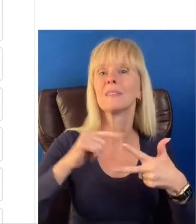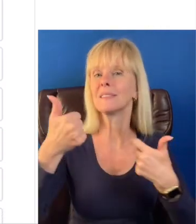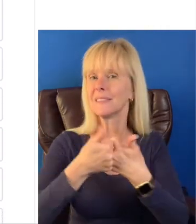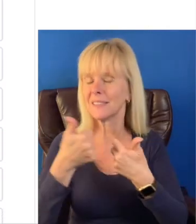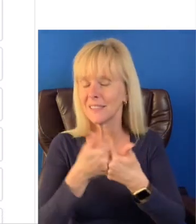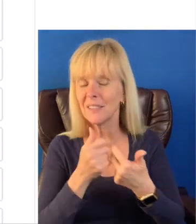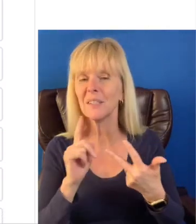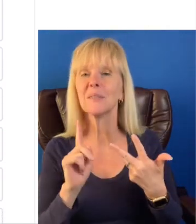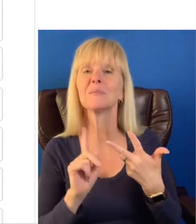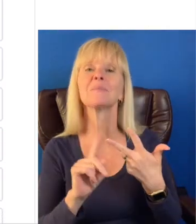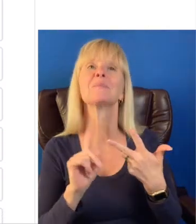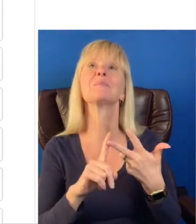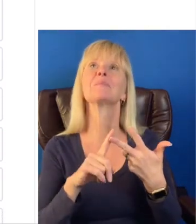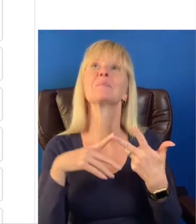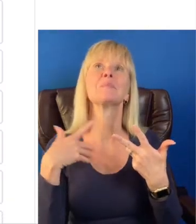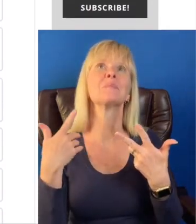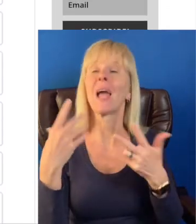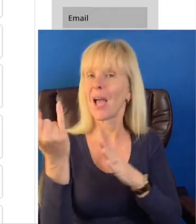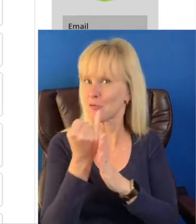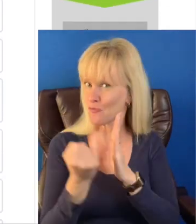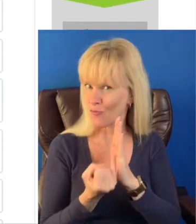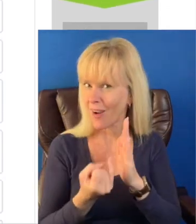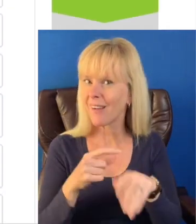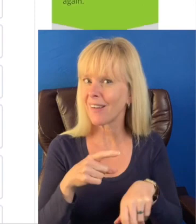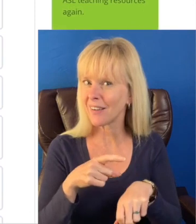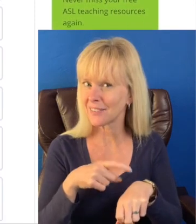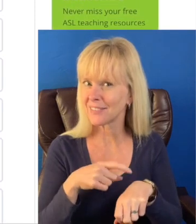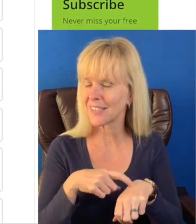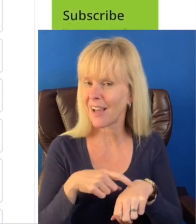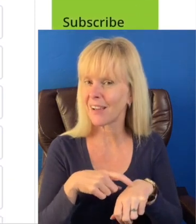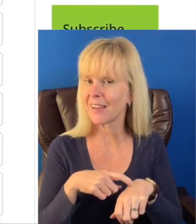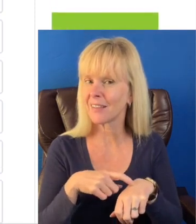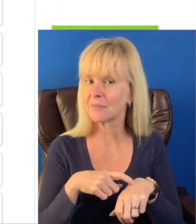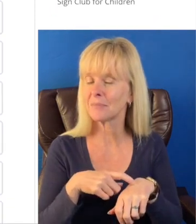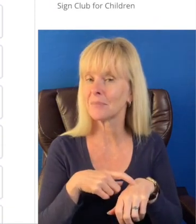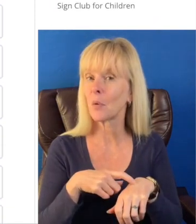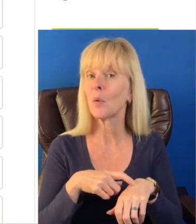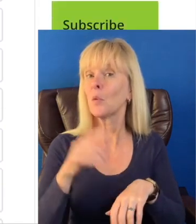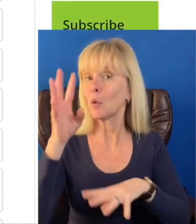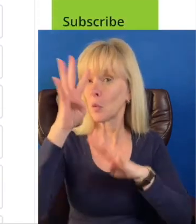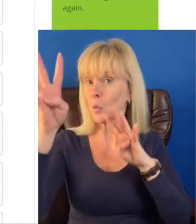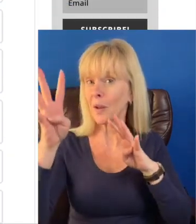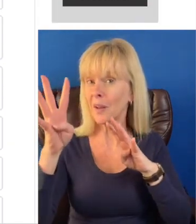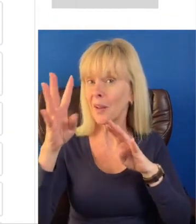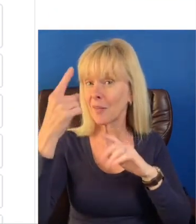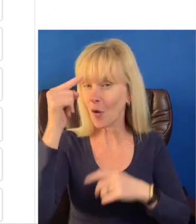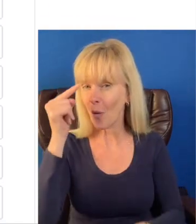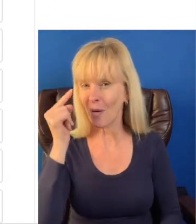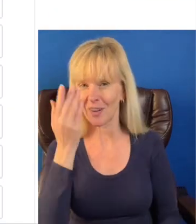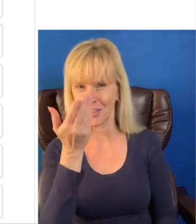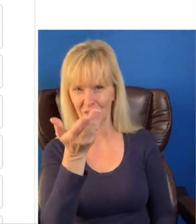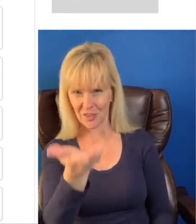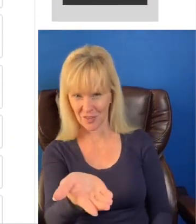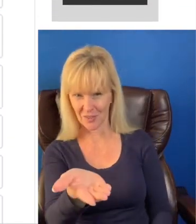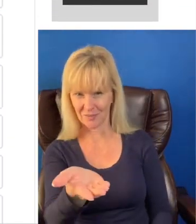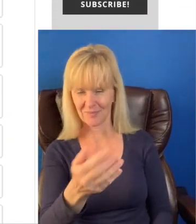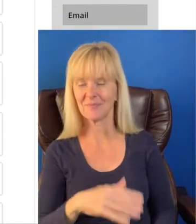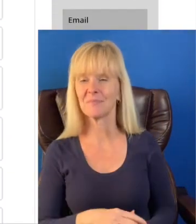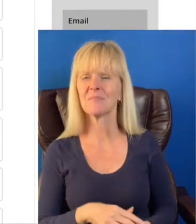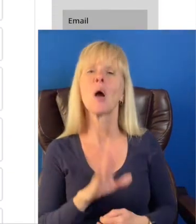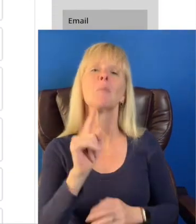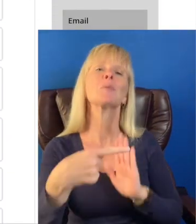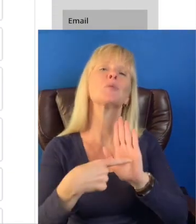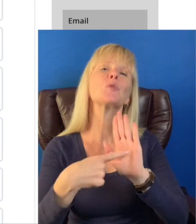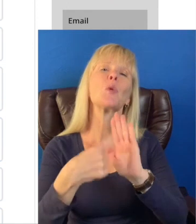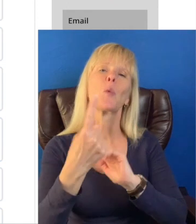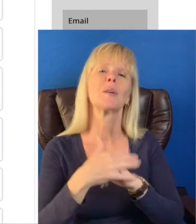games, and craft time. And we have created this all for you. So let me show you one right